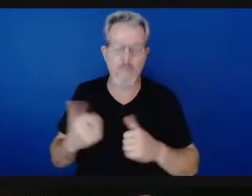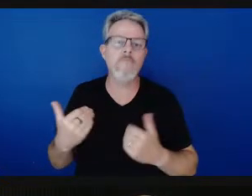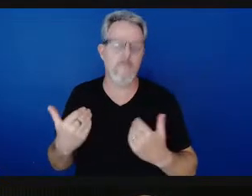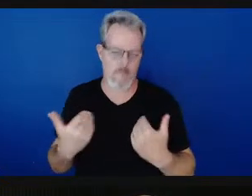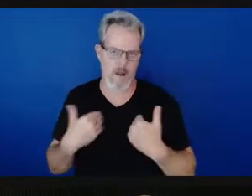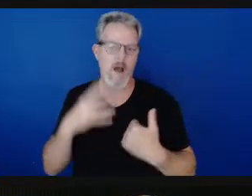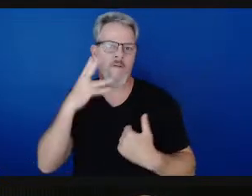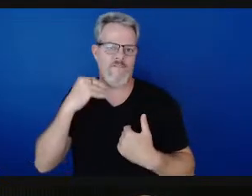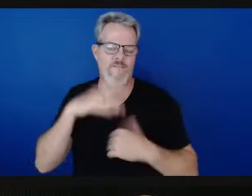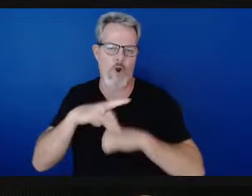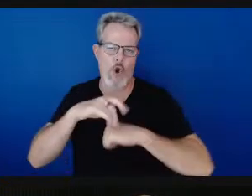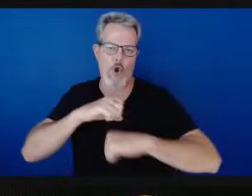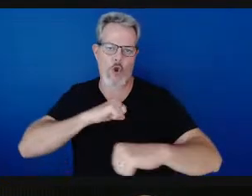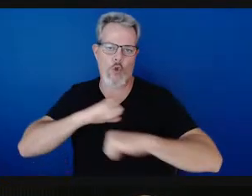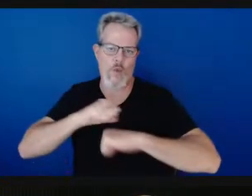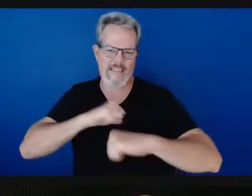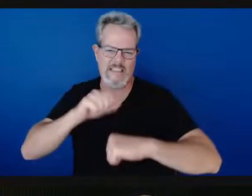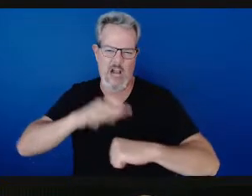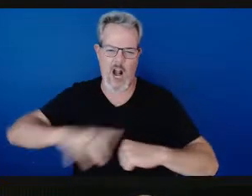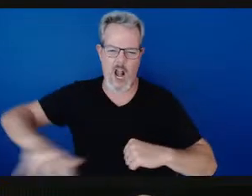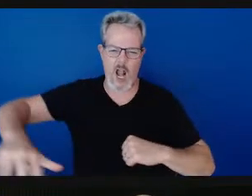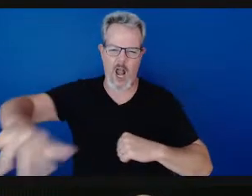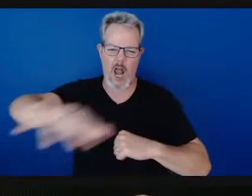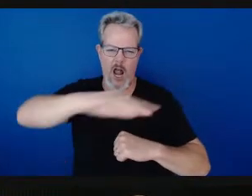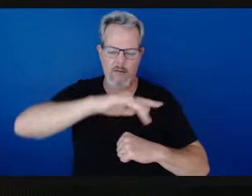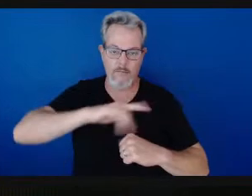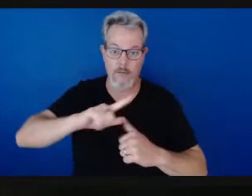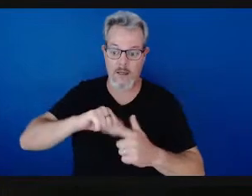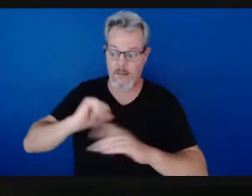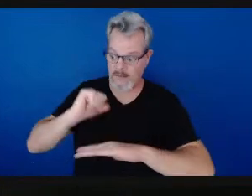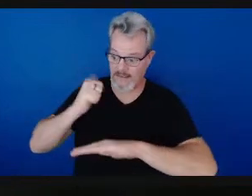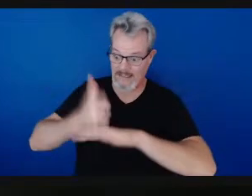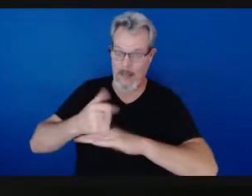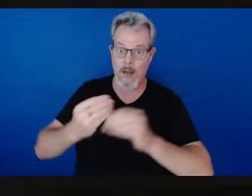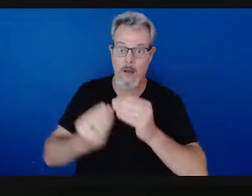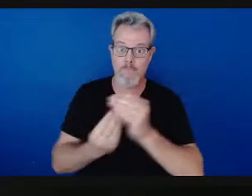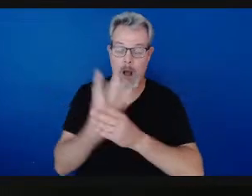place everywhere. Once you create a relief valve, then all the